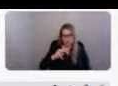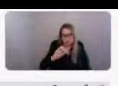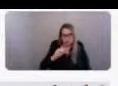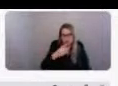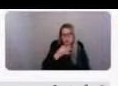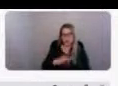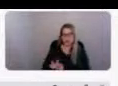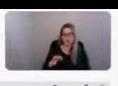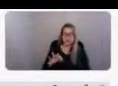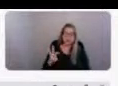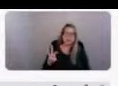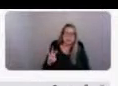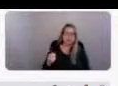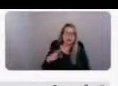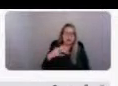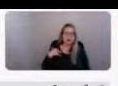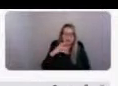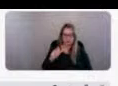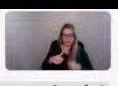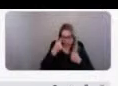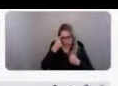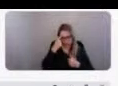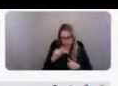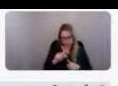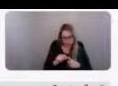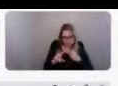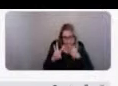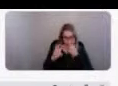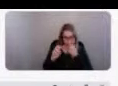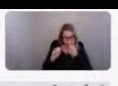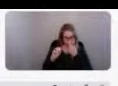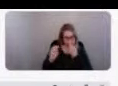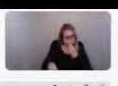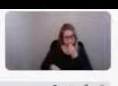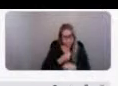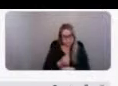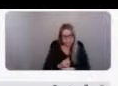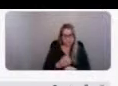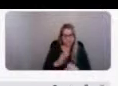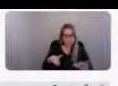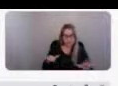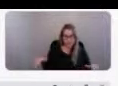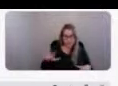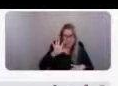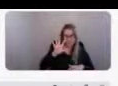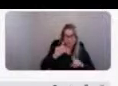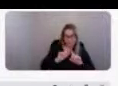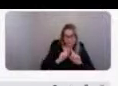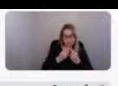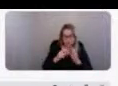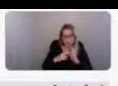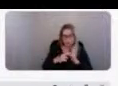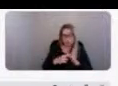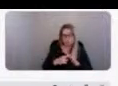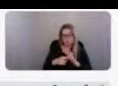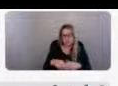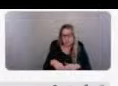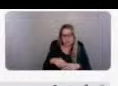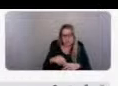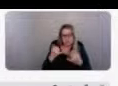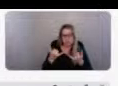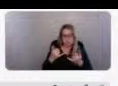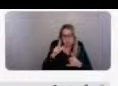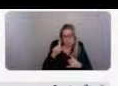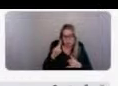has lived here for six decades since i've been a child i've lived in five districts represented in the current ld map from